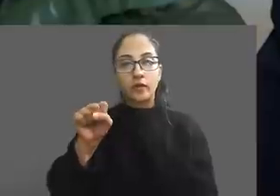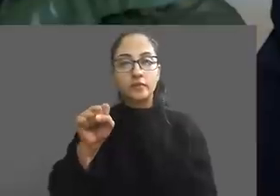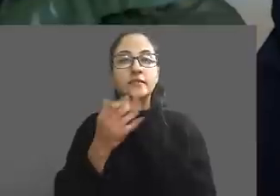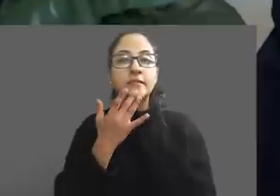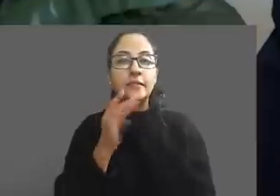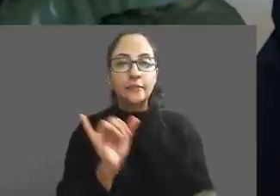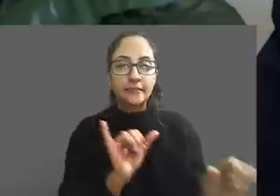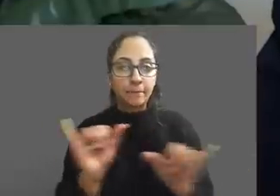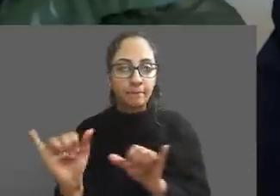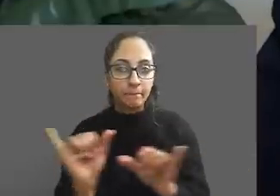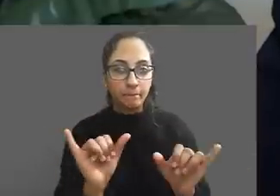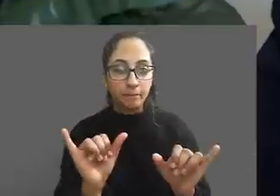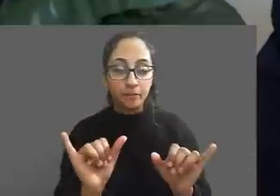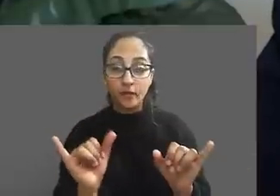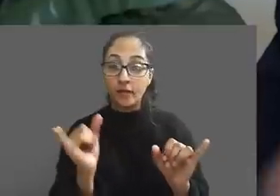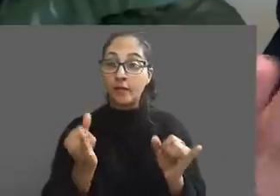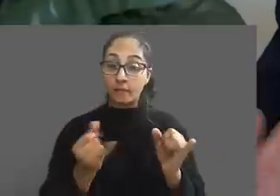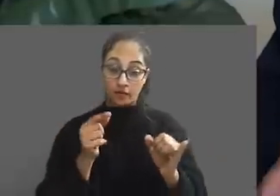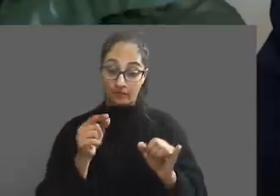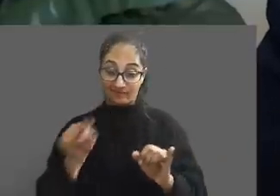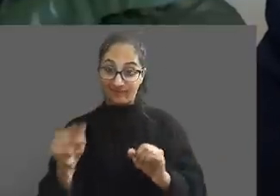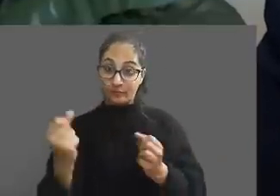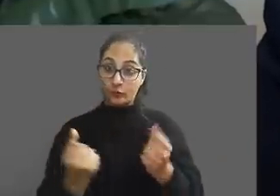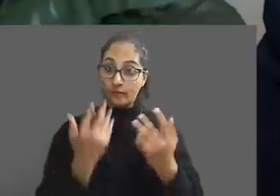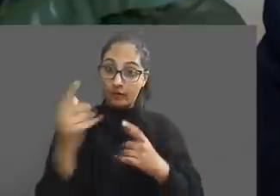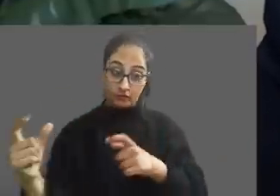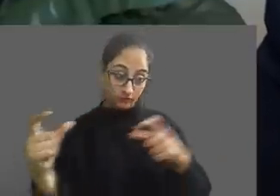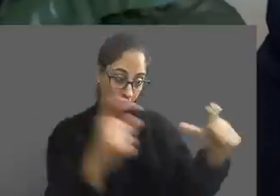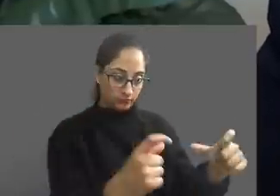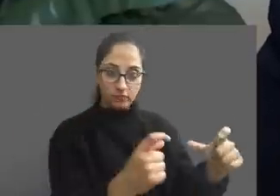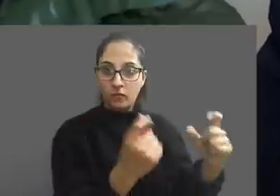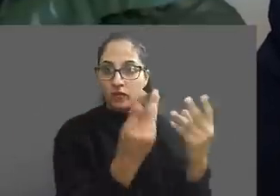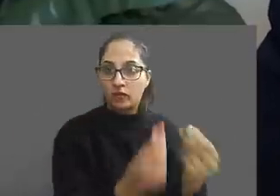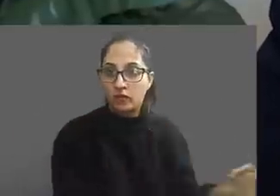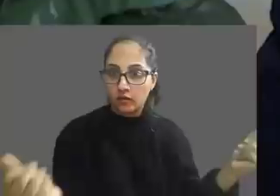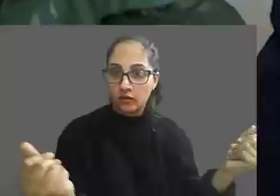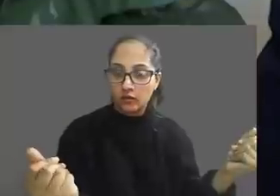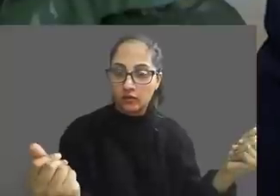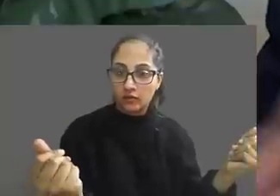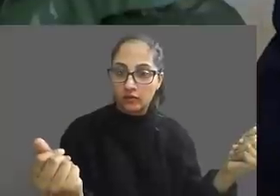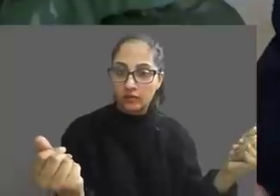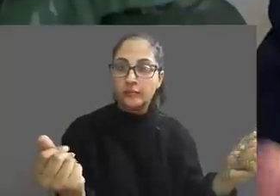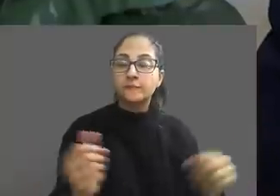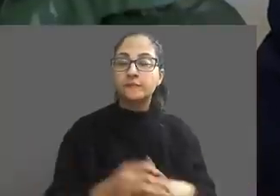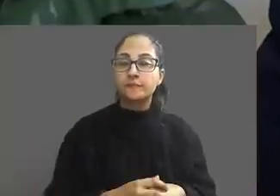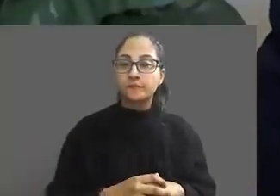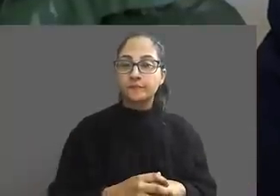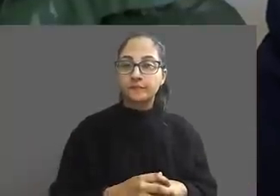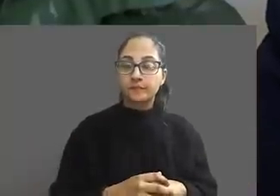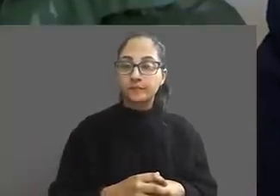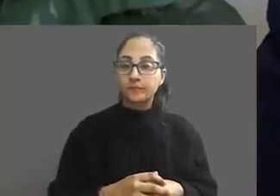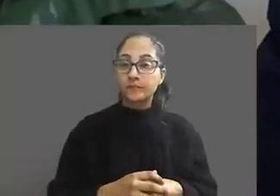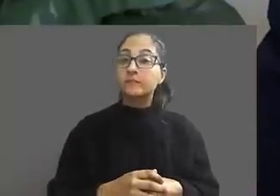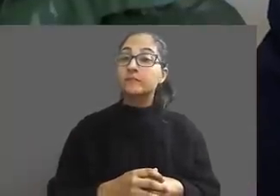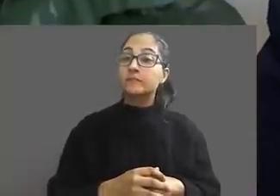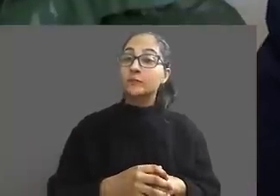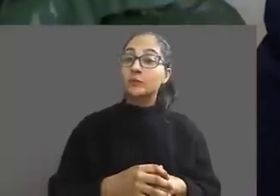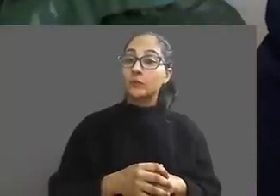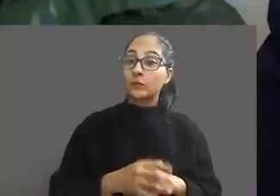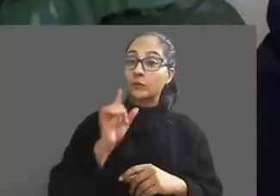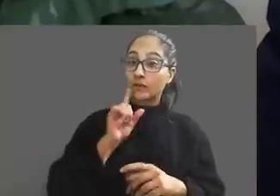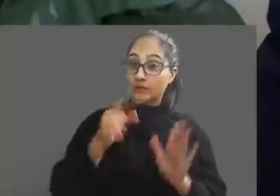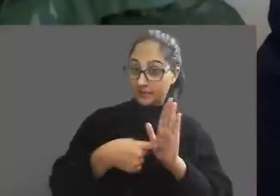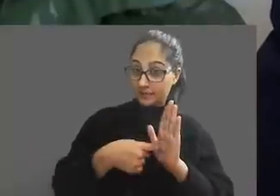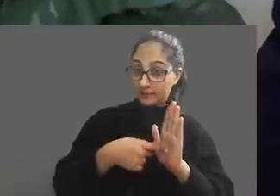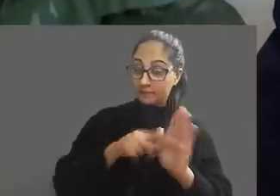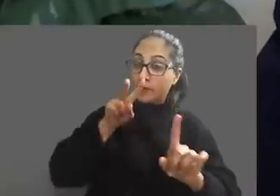it endures, it never loses its color. Brass may look like gold, but it can